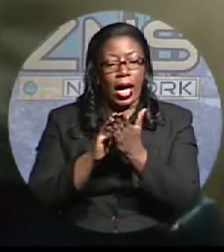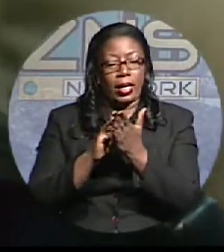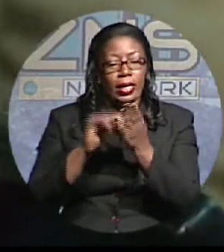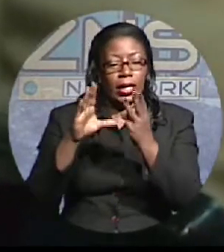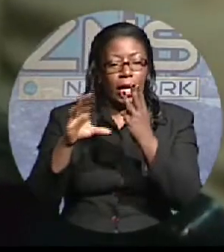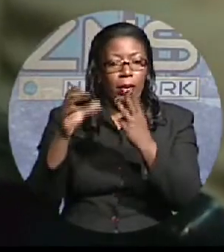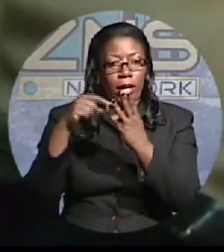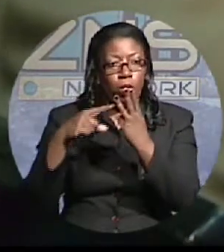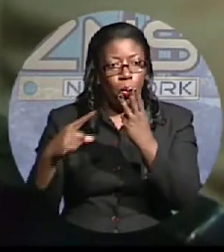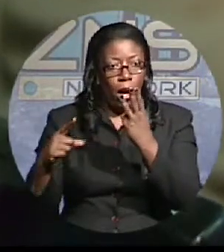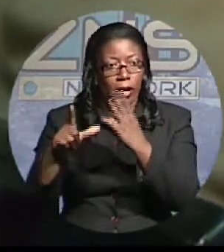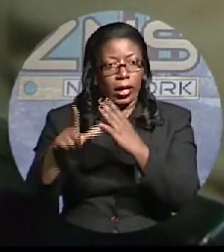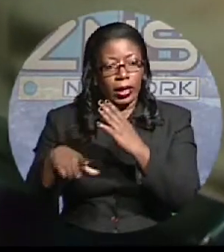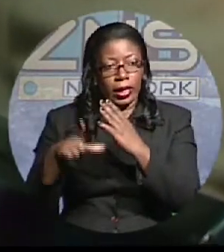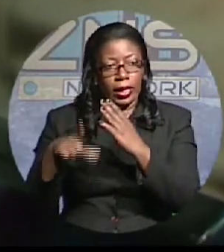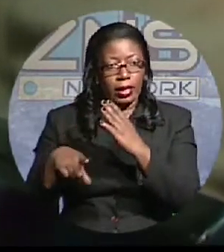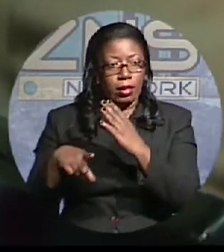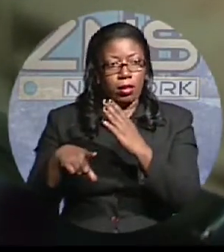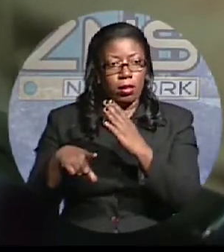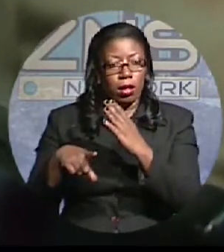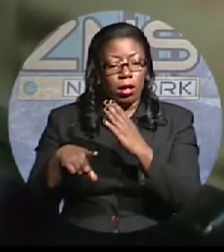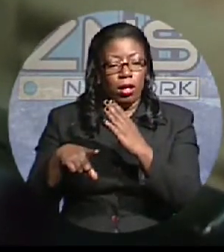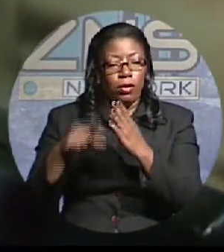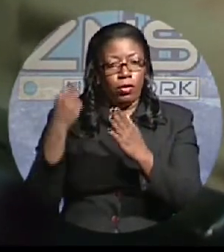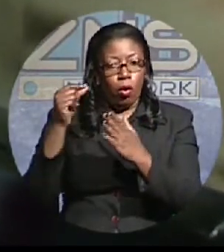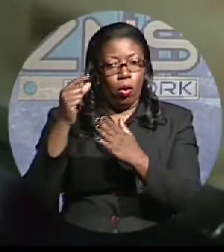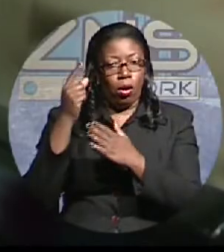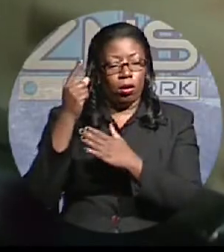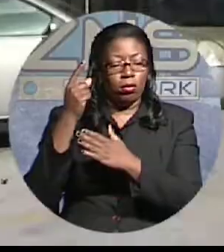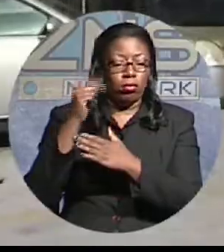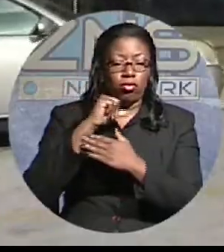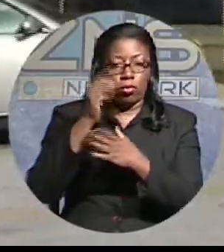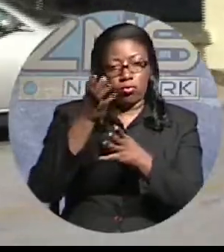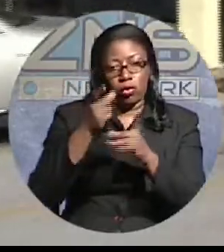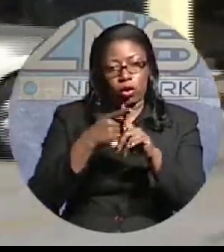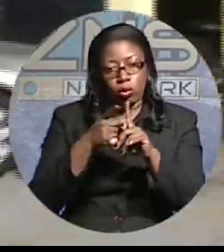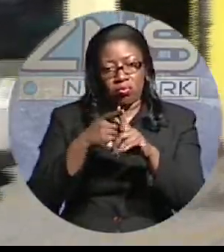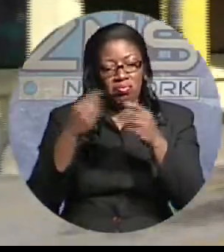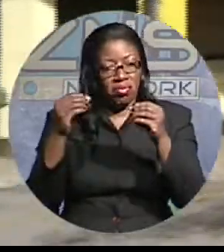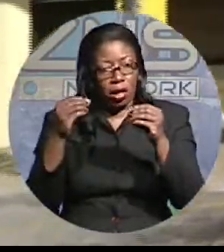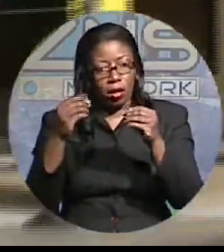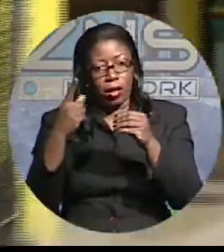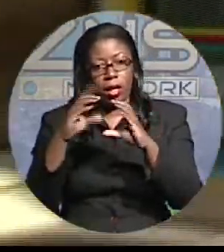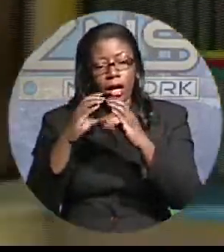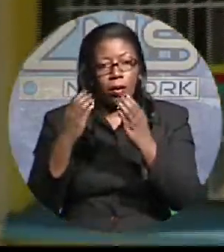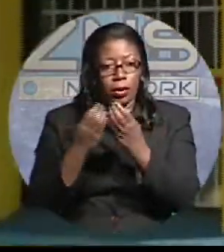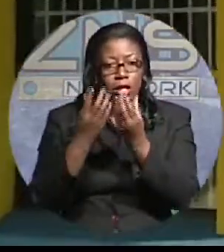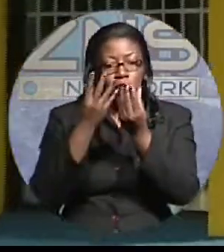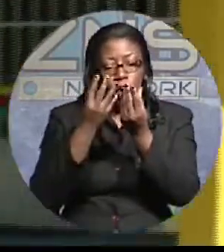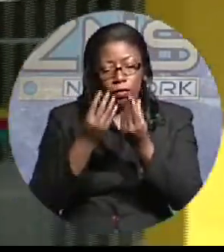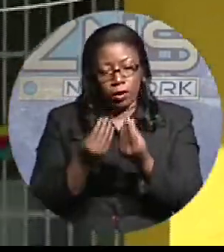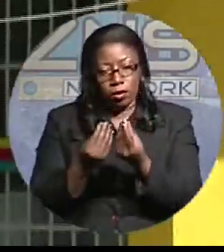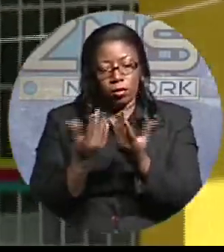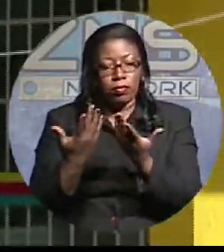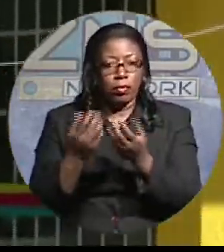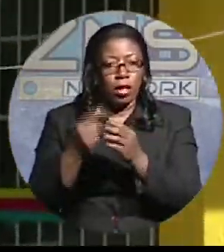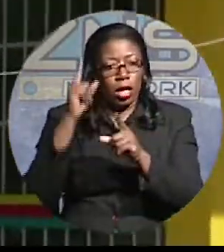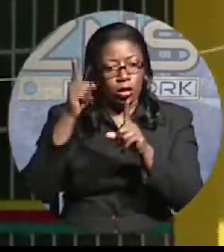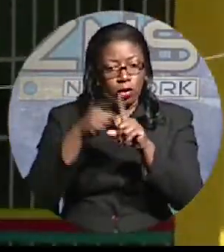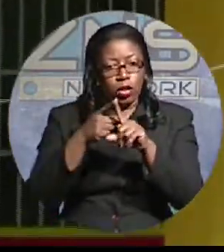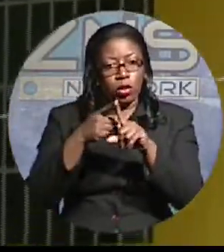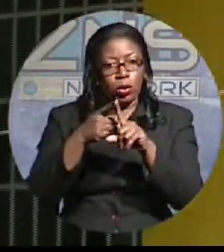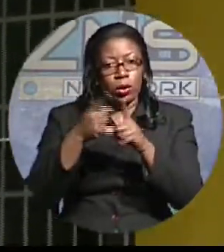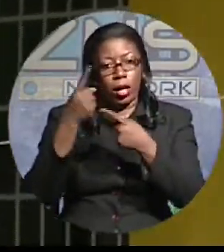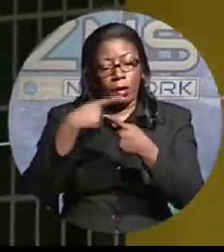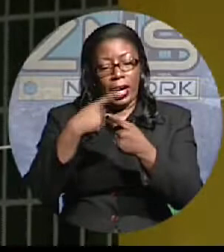initially resisted any negotiations and the prospect of selling, but eventually the company softened its stance and agreed to come to the